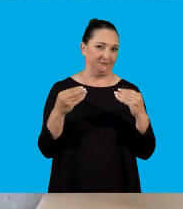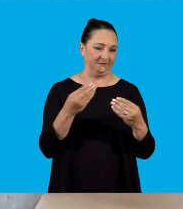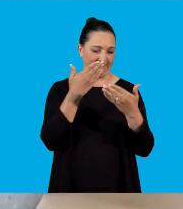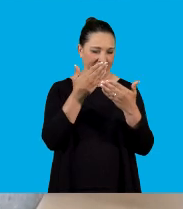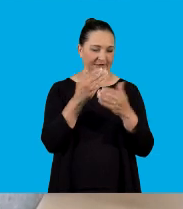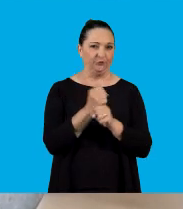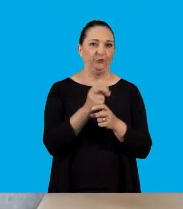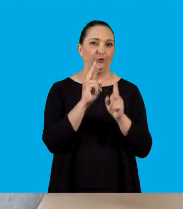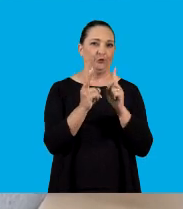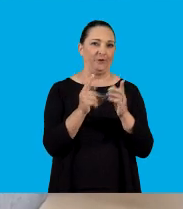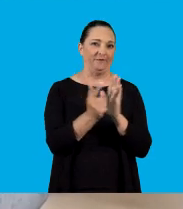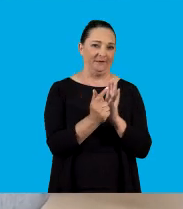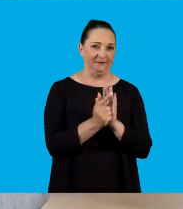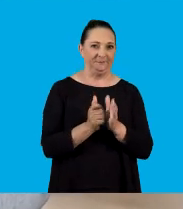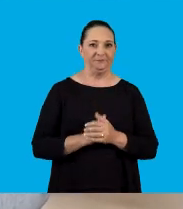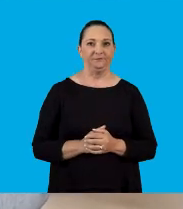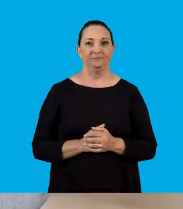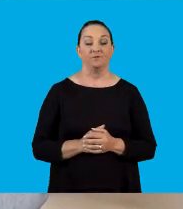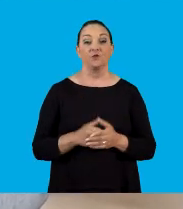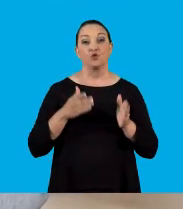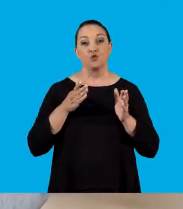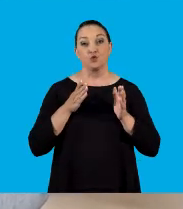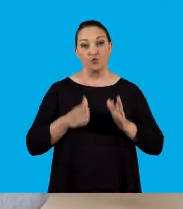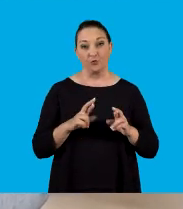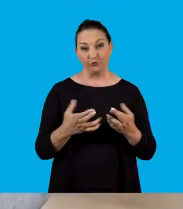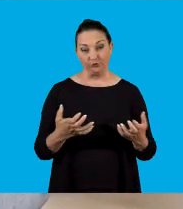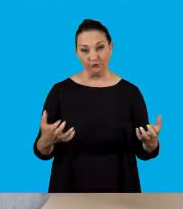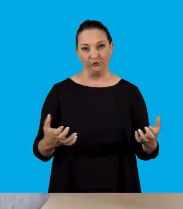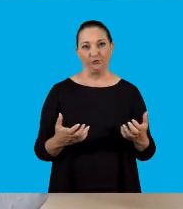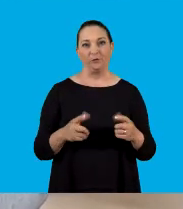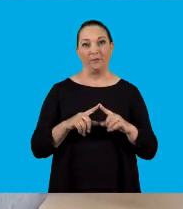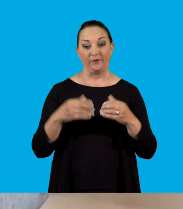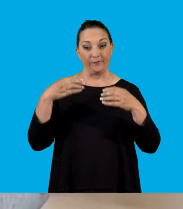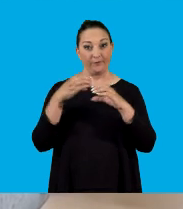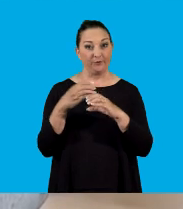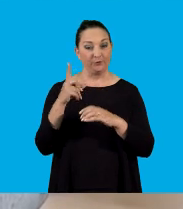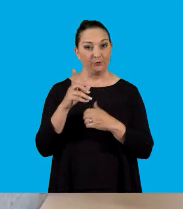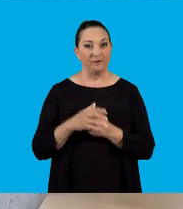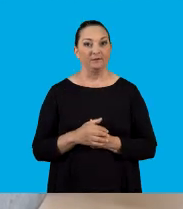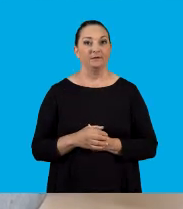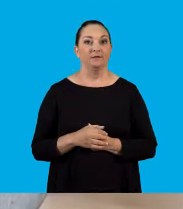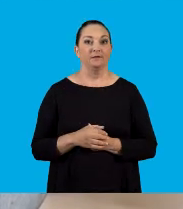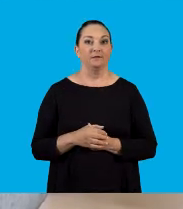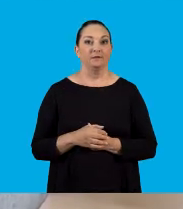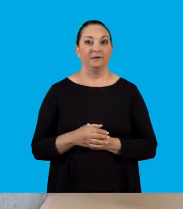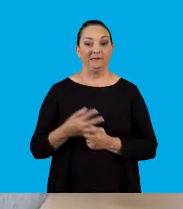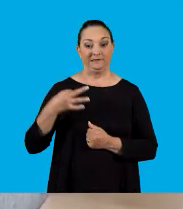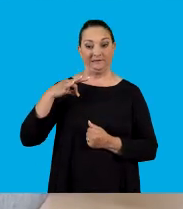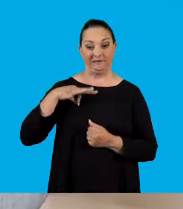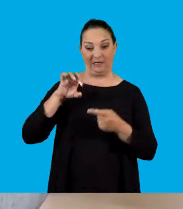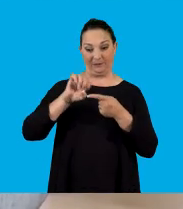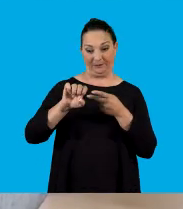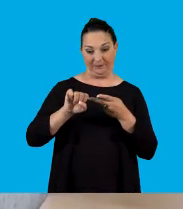12 lesson. We were talking about the human resources, and specifically we focused on salary